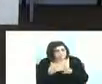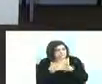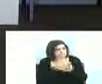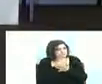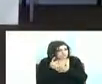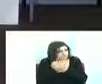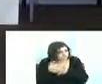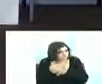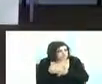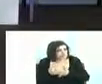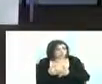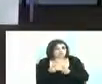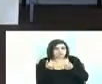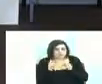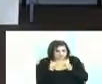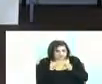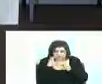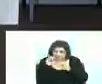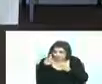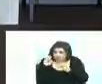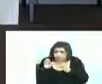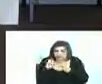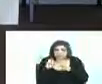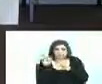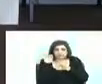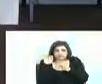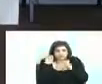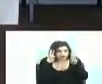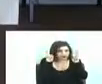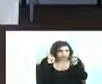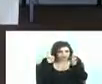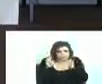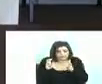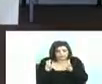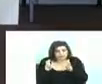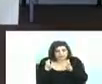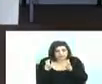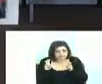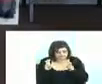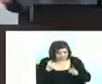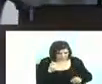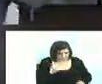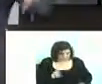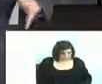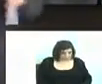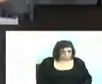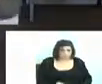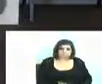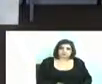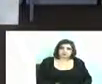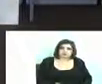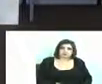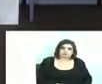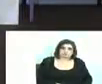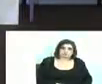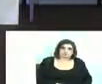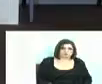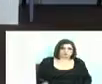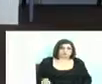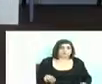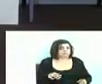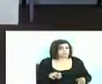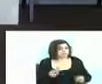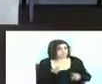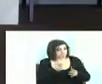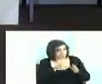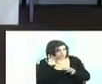all of the geeky stuff to try to code this and find the themes and find the patterns. She says what she discovered totally upset her, so much